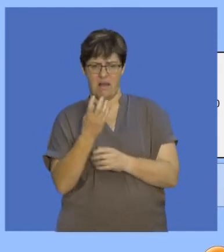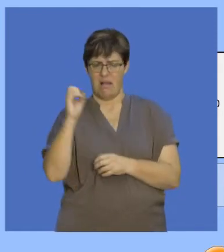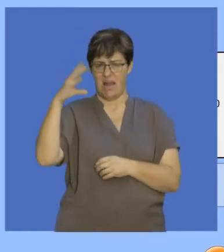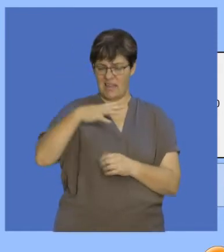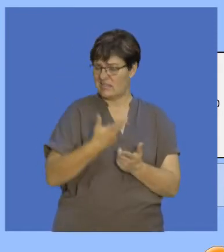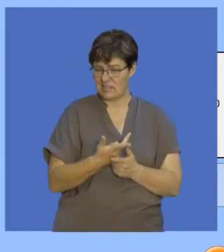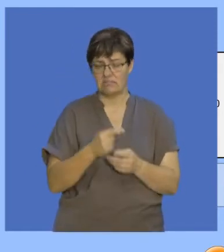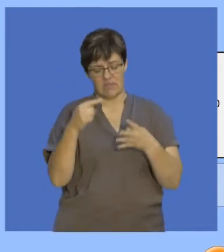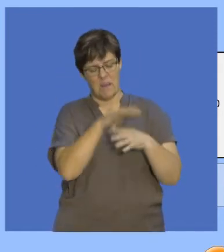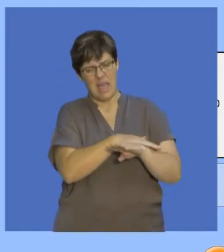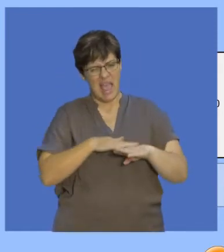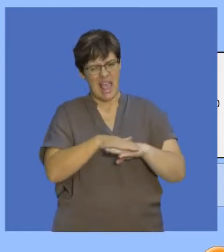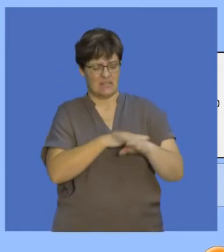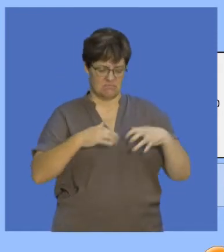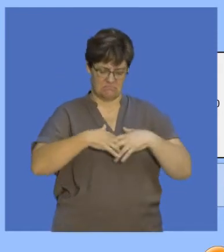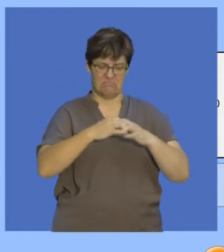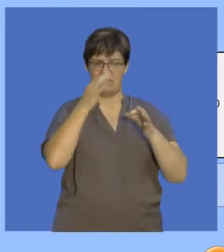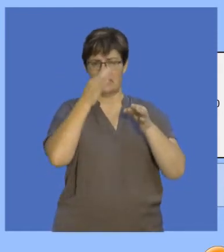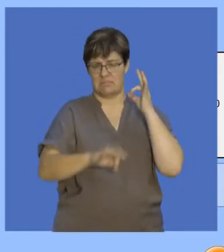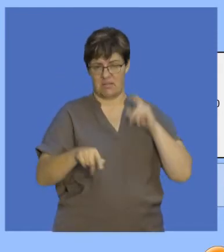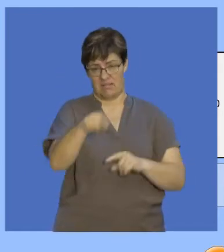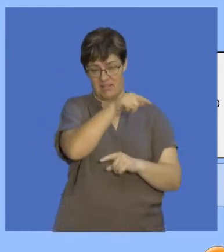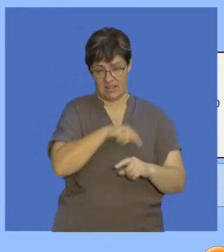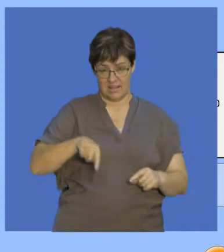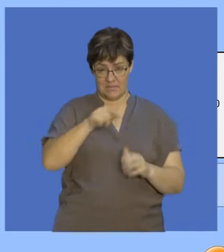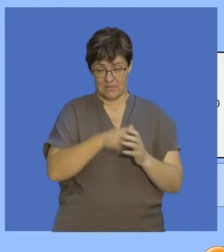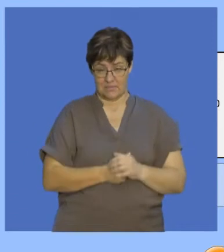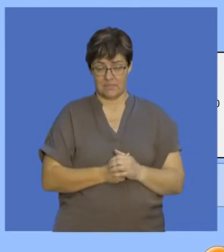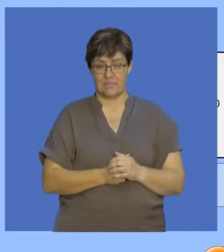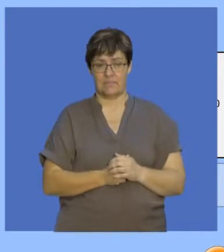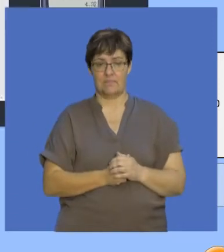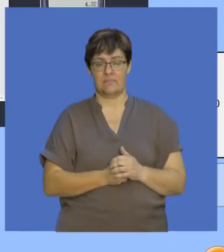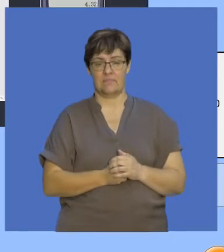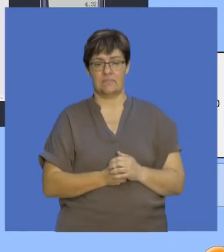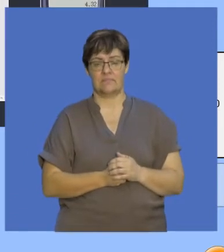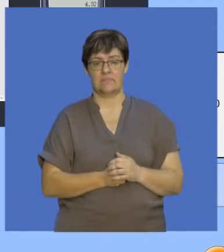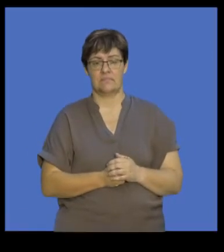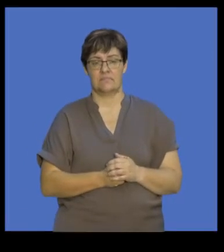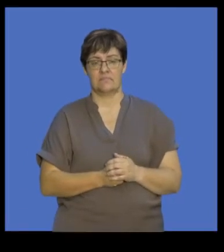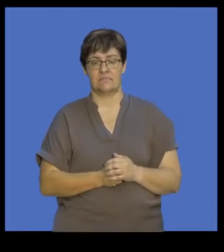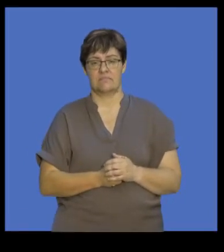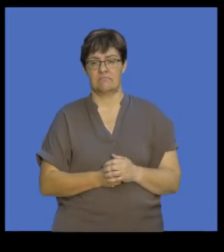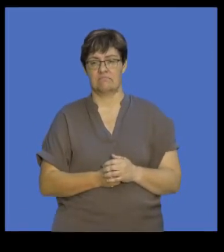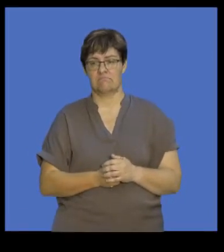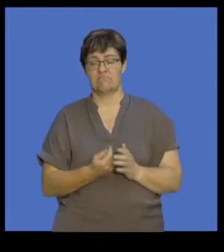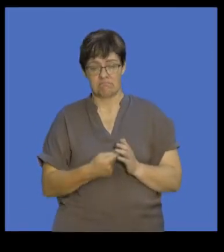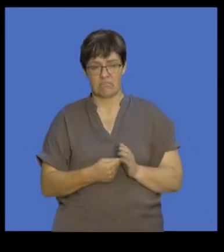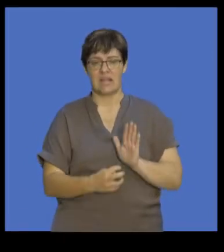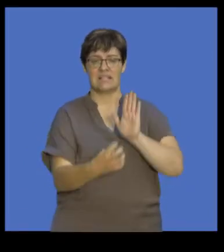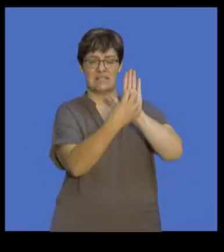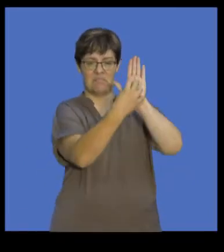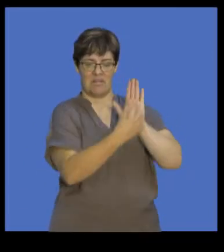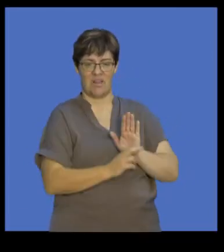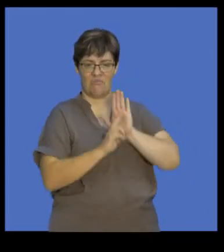are the basic components that you need to set up a simple electric circuit, right? Okay. Now, so these are the